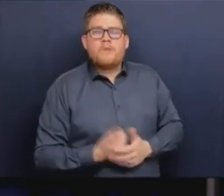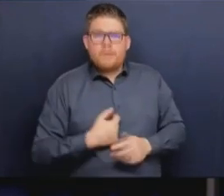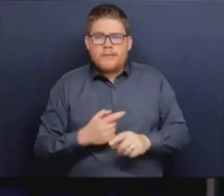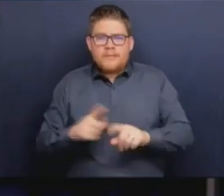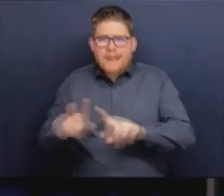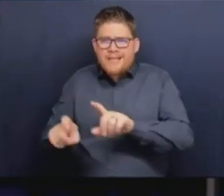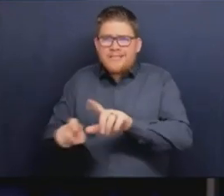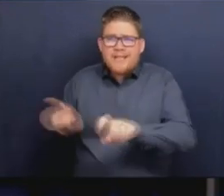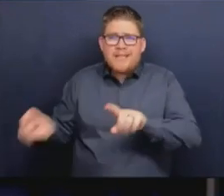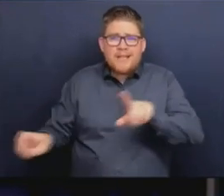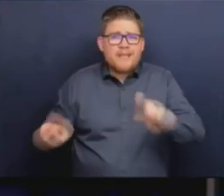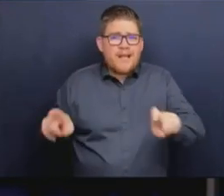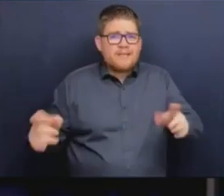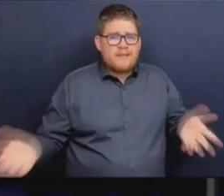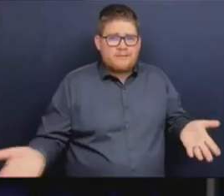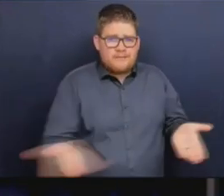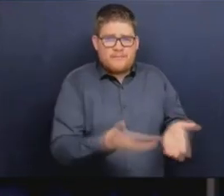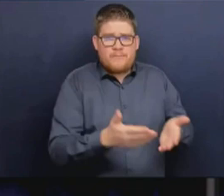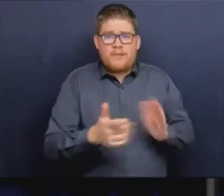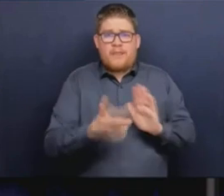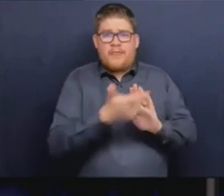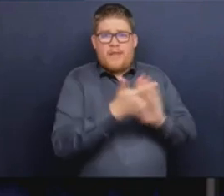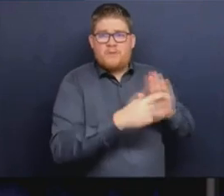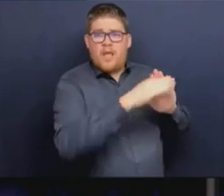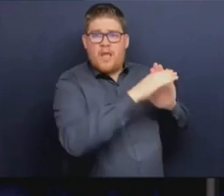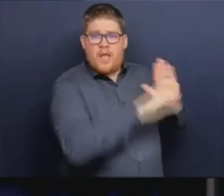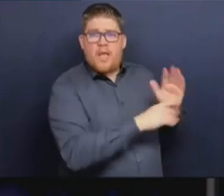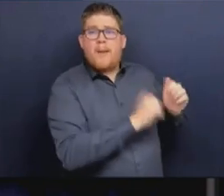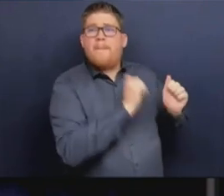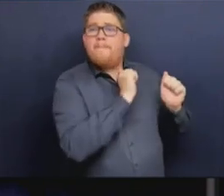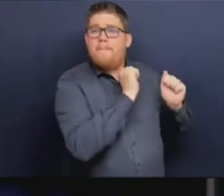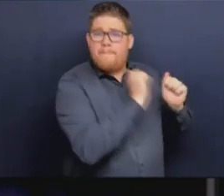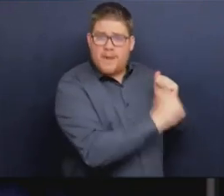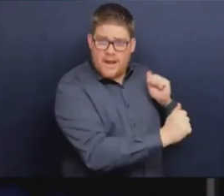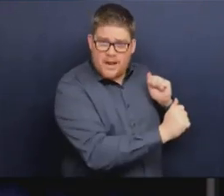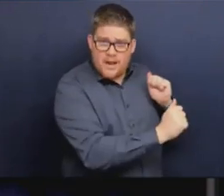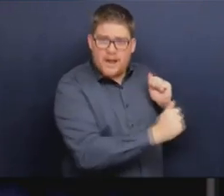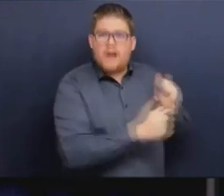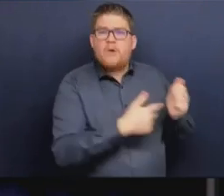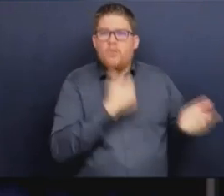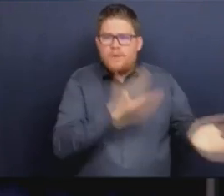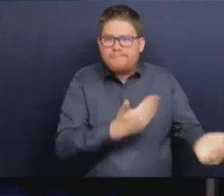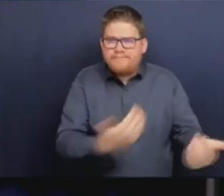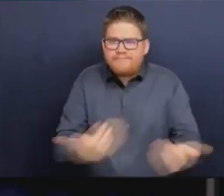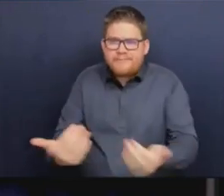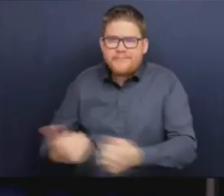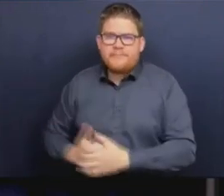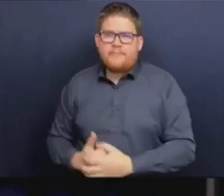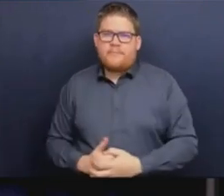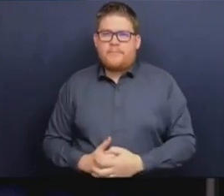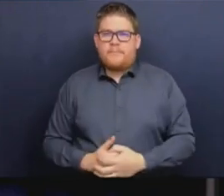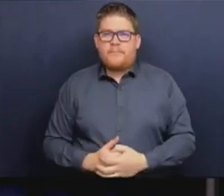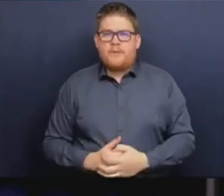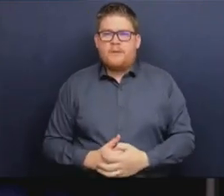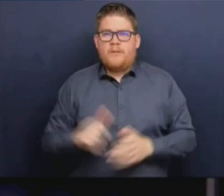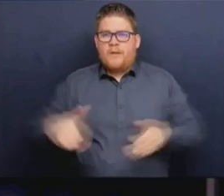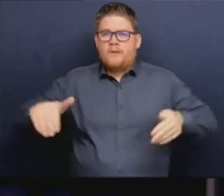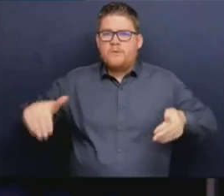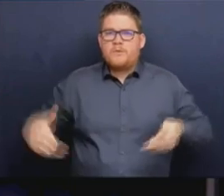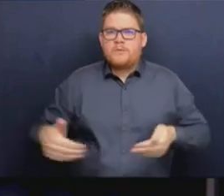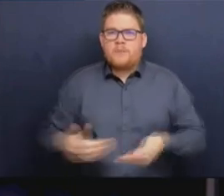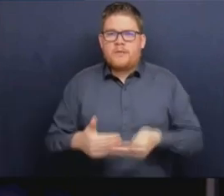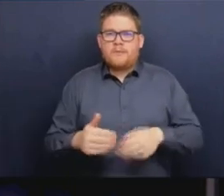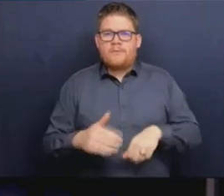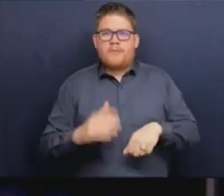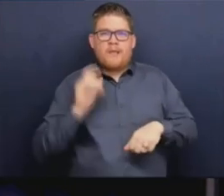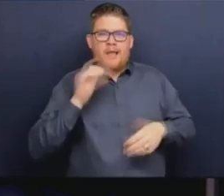this legislation is passed in the legislature, and also the introduction of the anti-racism committee, taking the